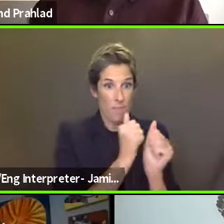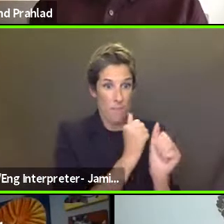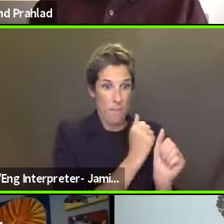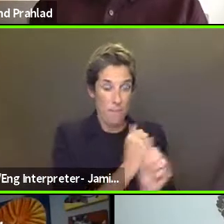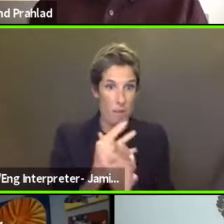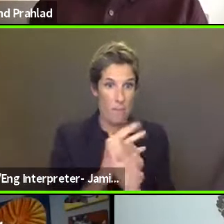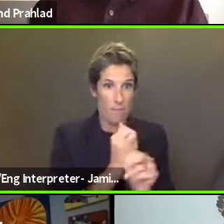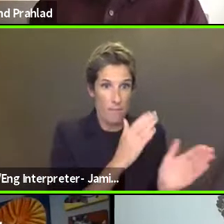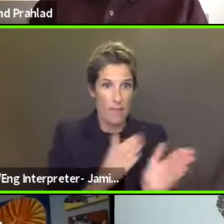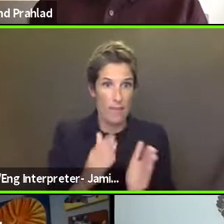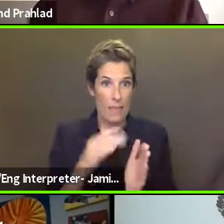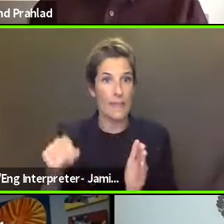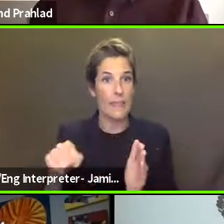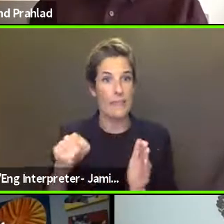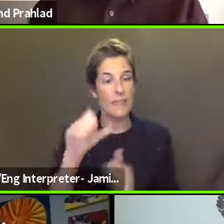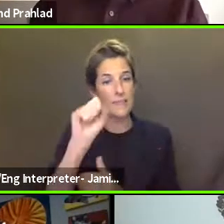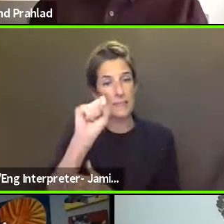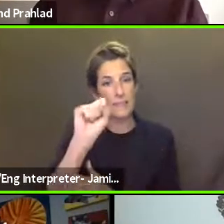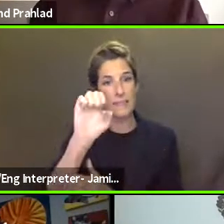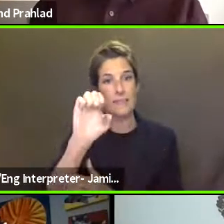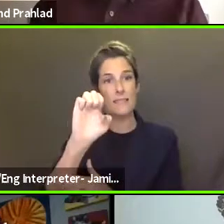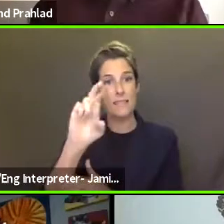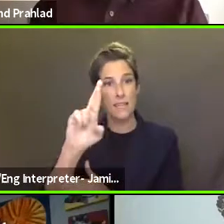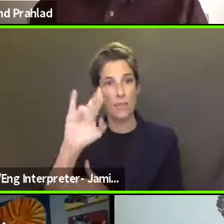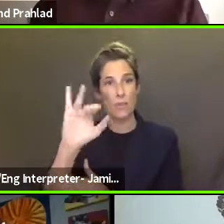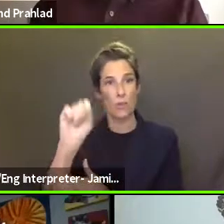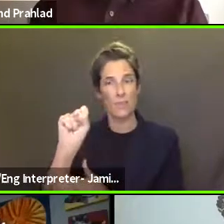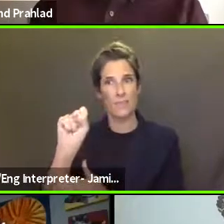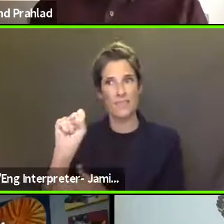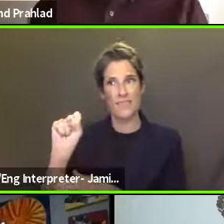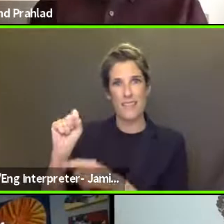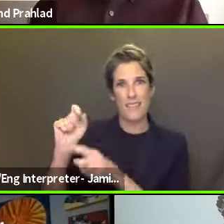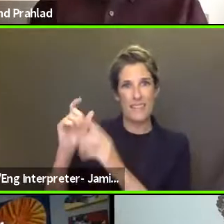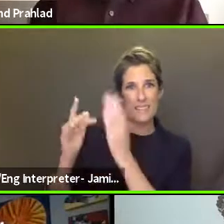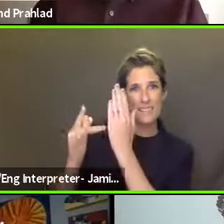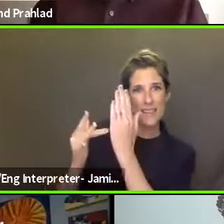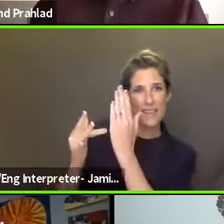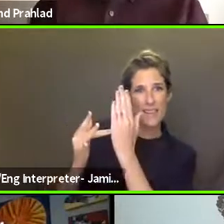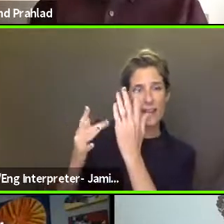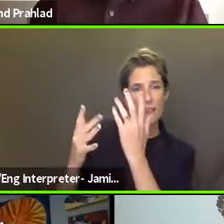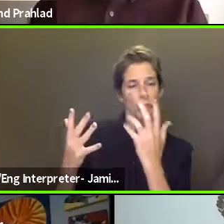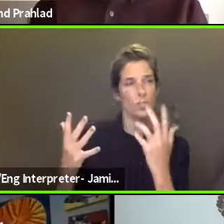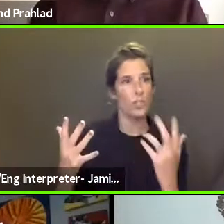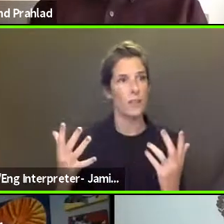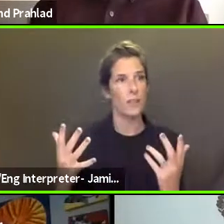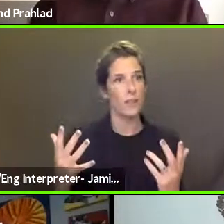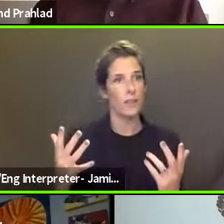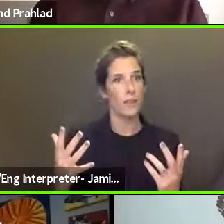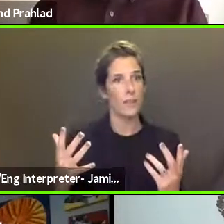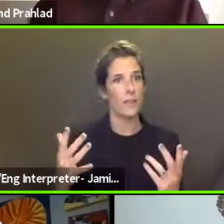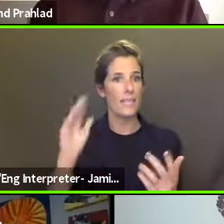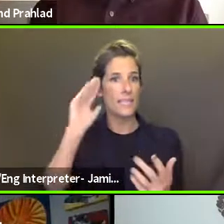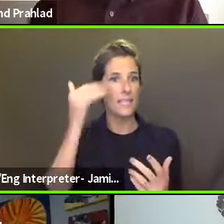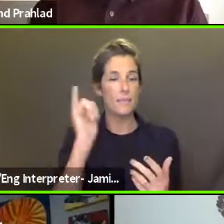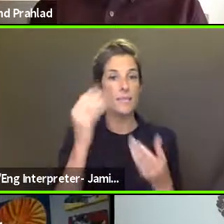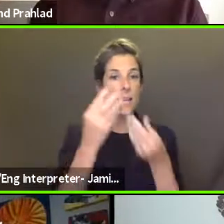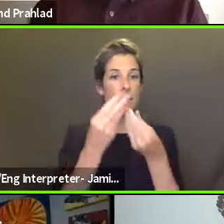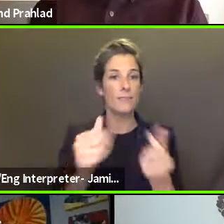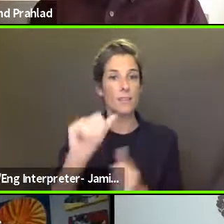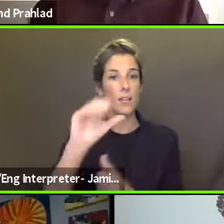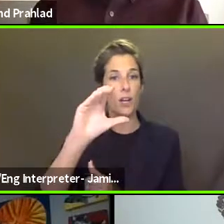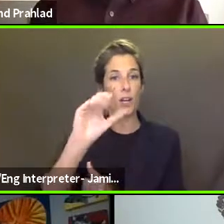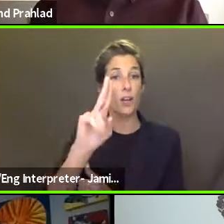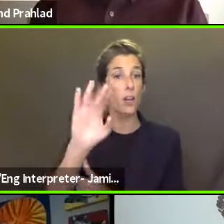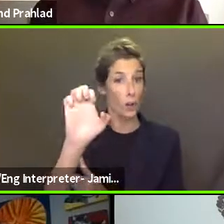is just how, you know, technology is often positioned as a kind of cure in itself. And even in